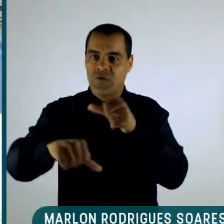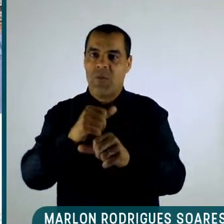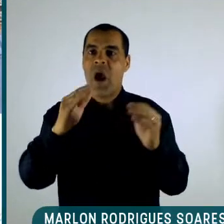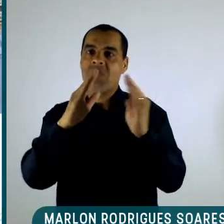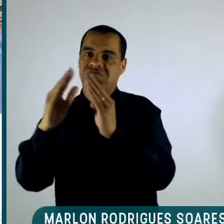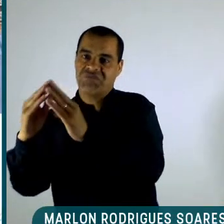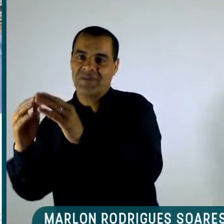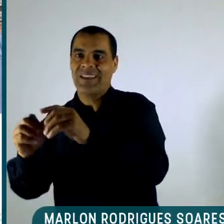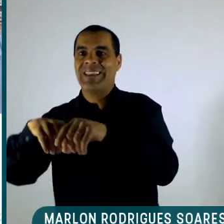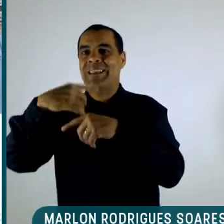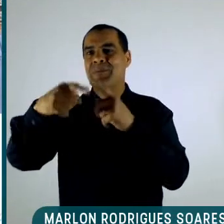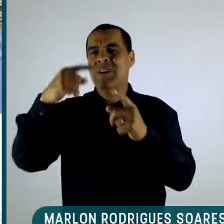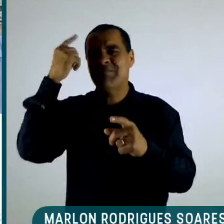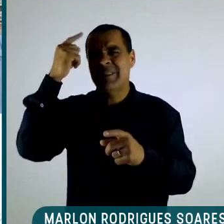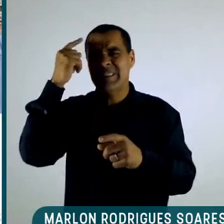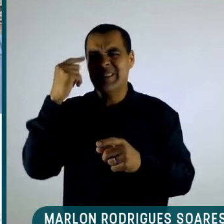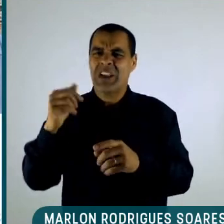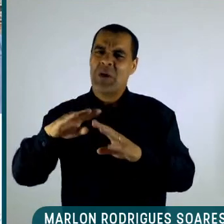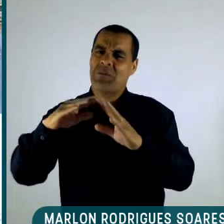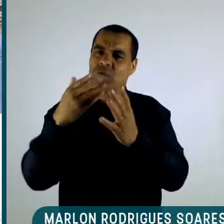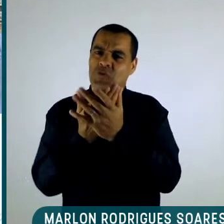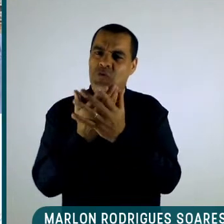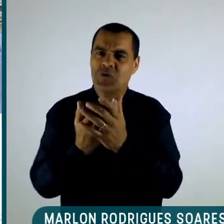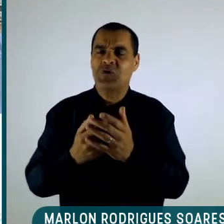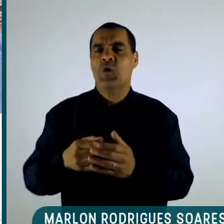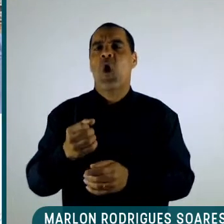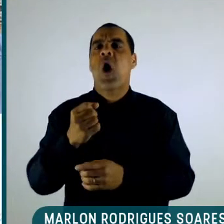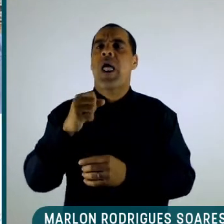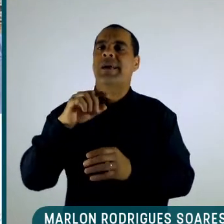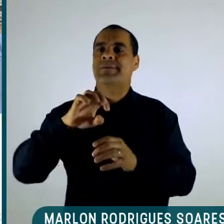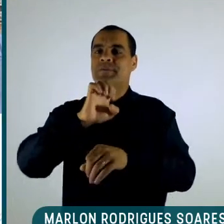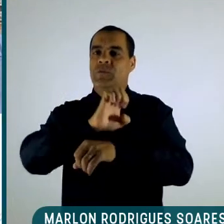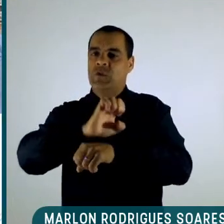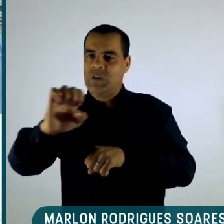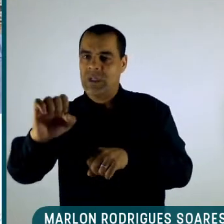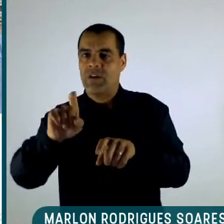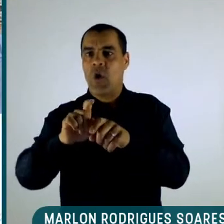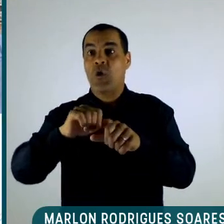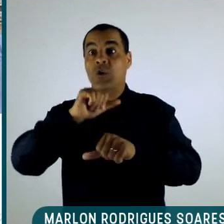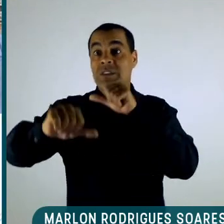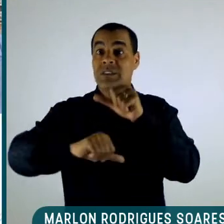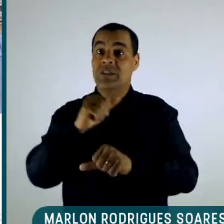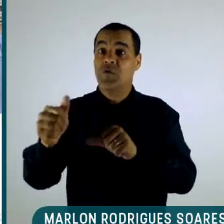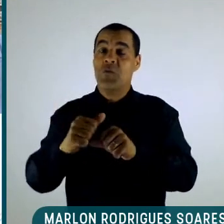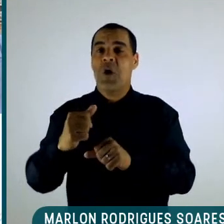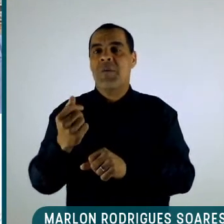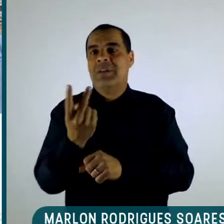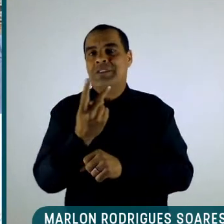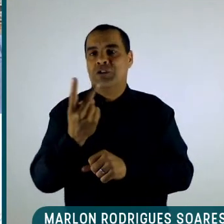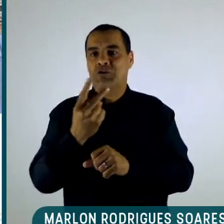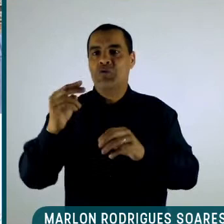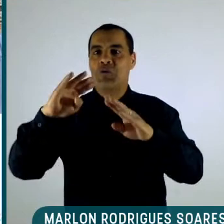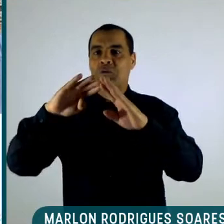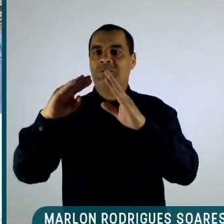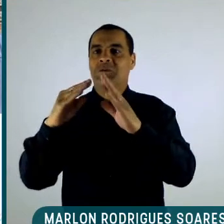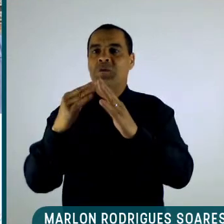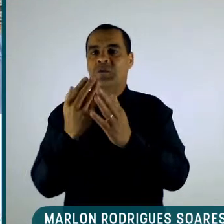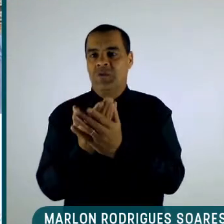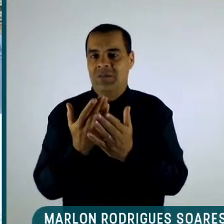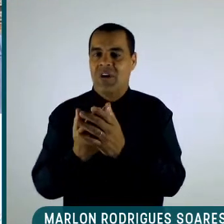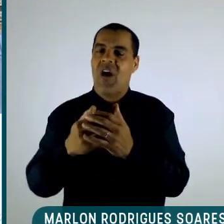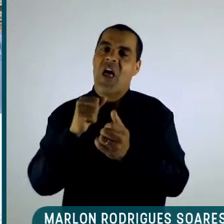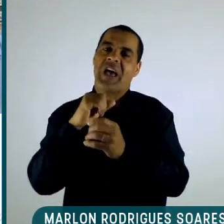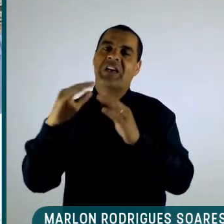then decided to occupy two schools in Paraisópolis, state schools, and then we turned those two schools into homes